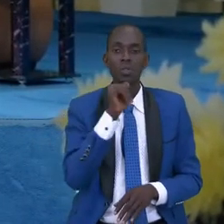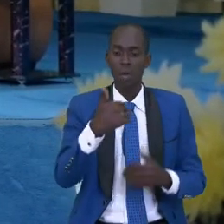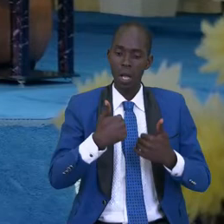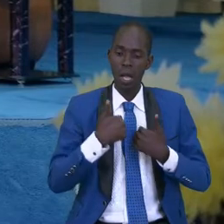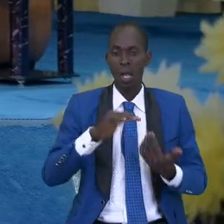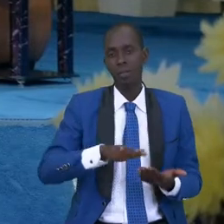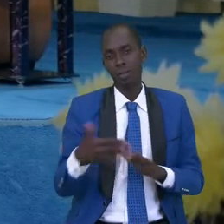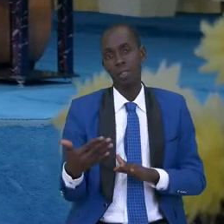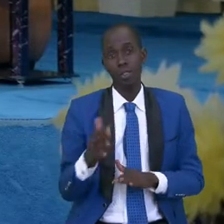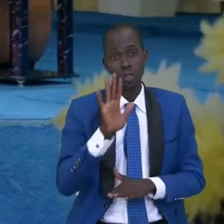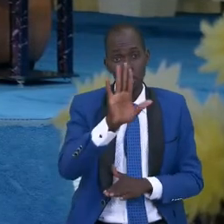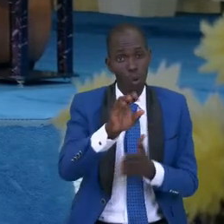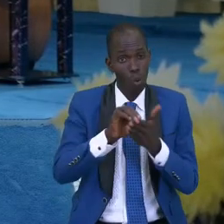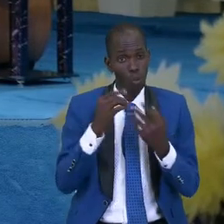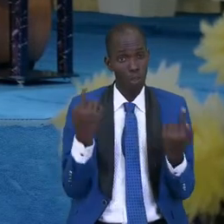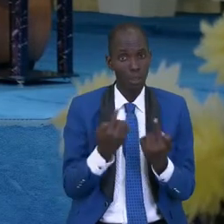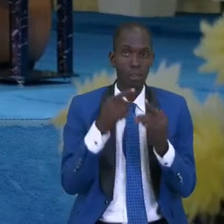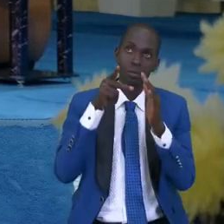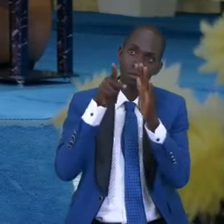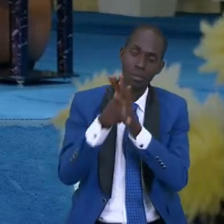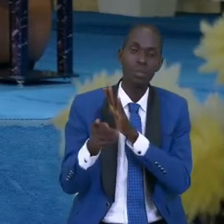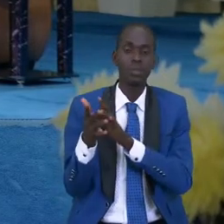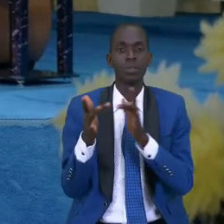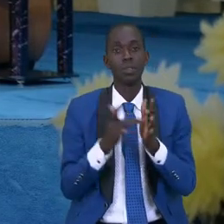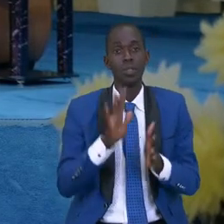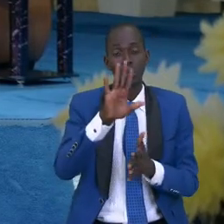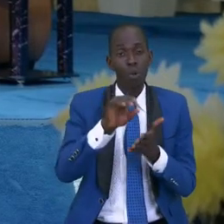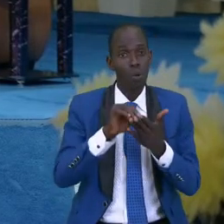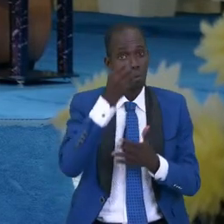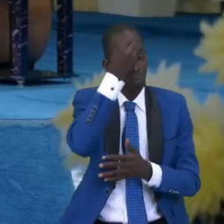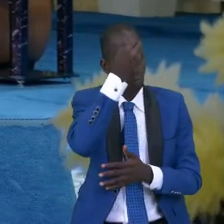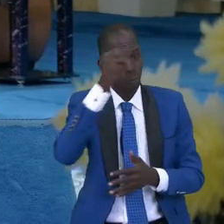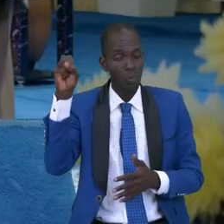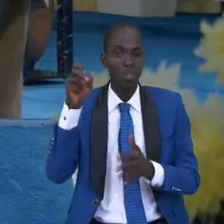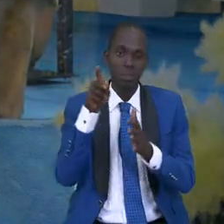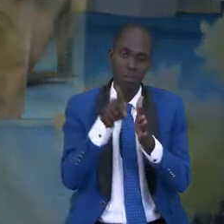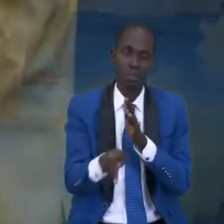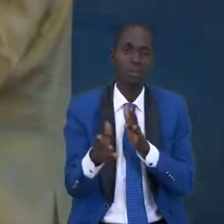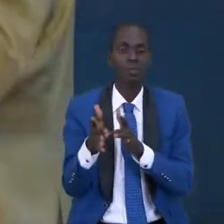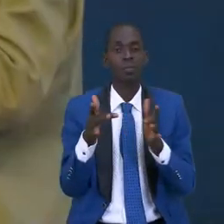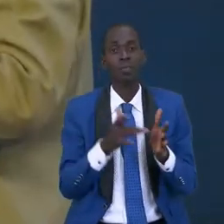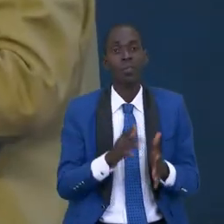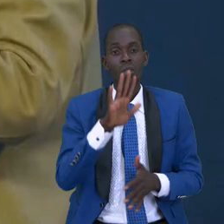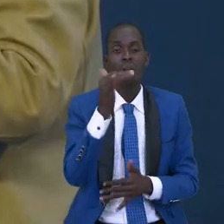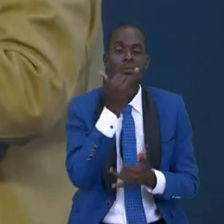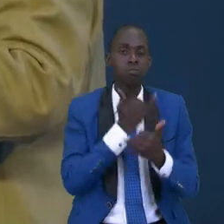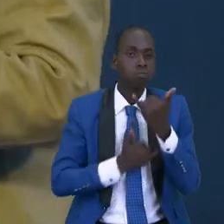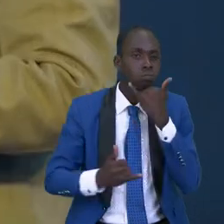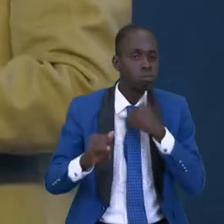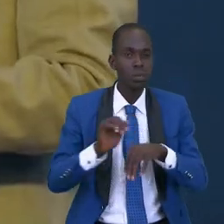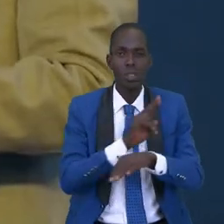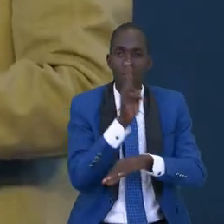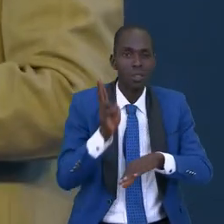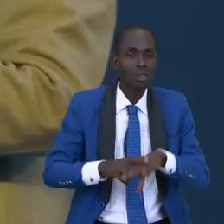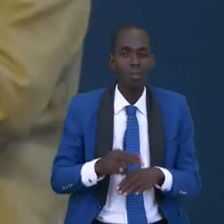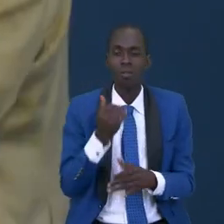him. Your disobedience slew him. Your offensive nature,